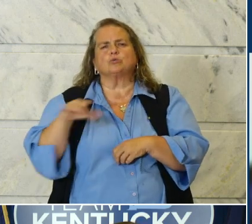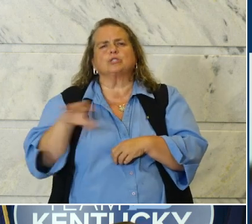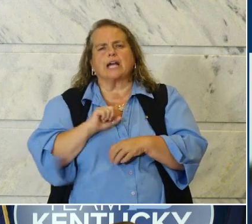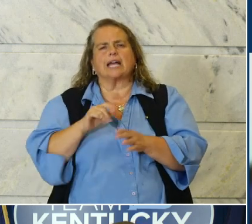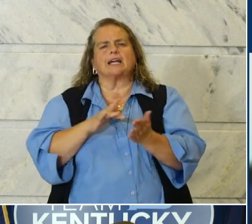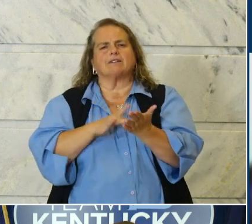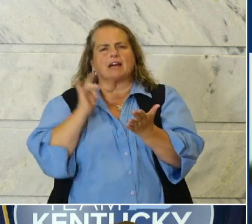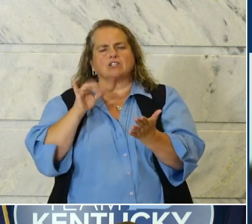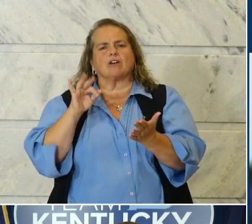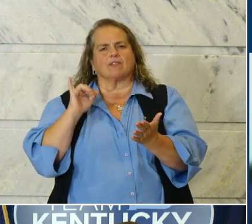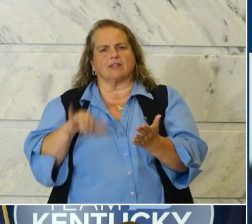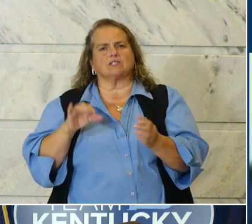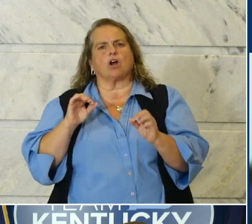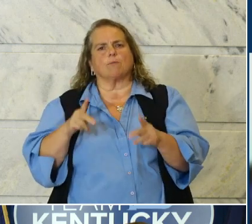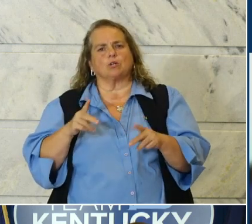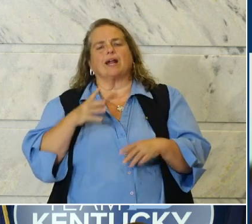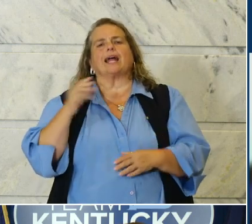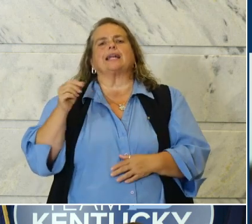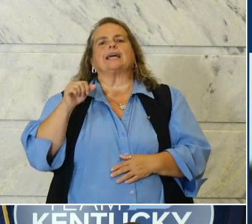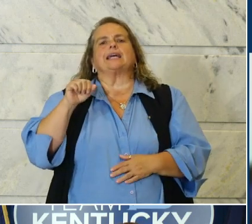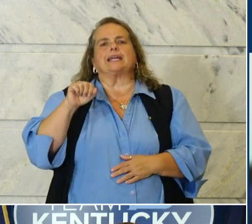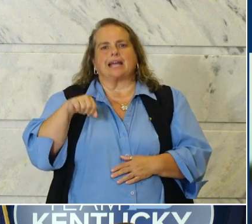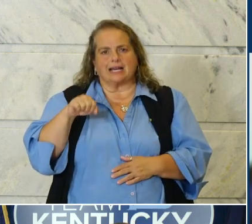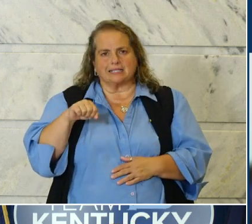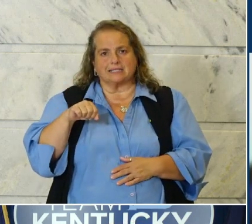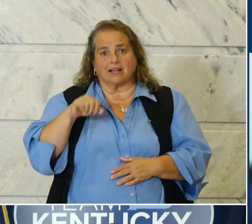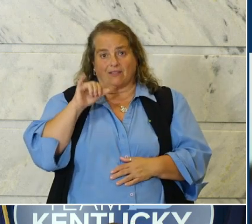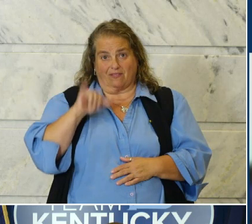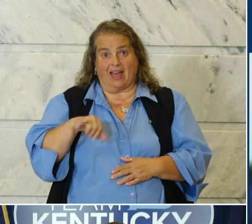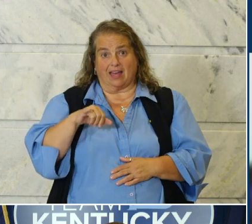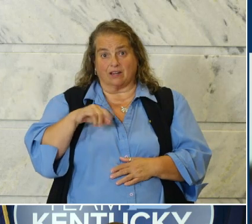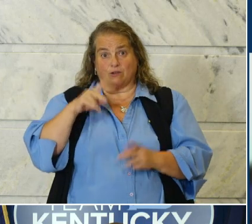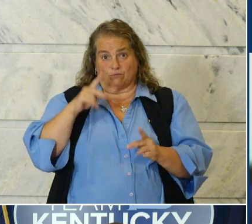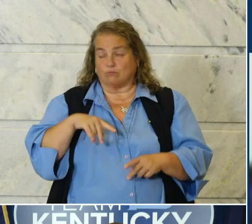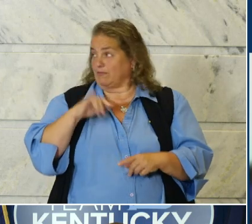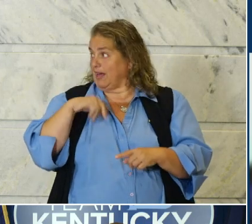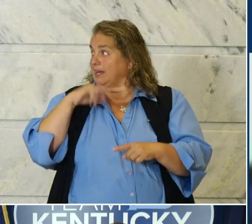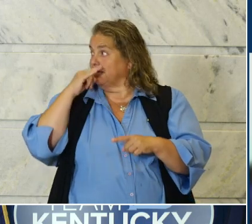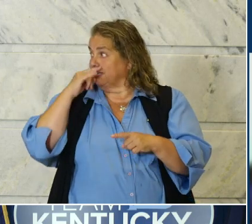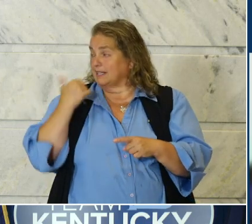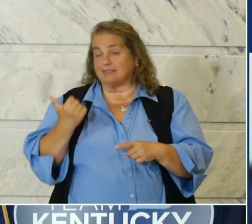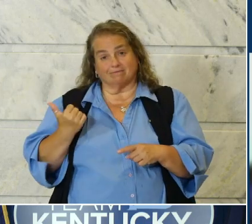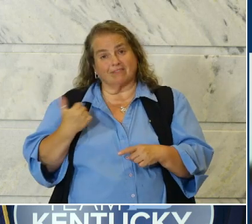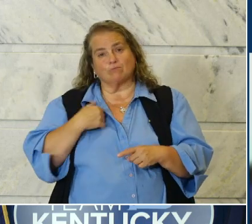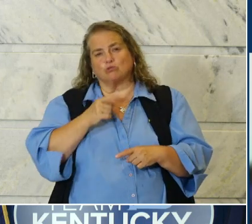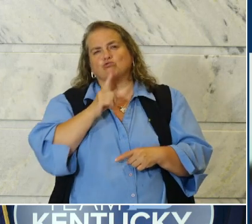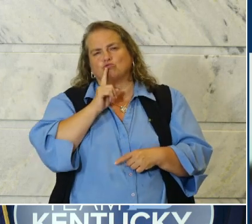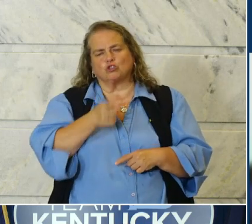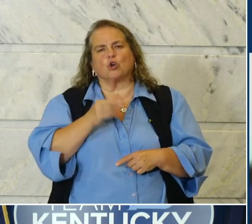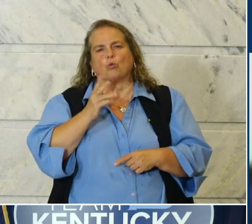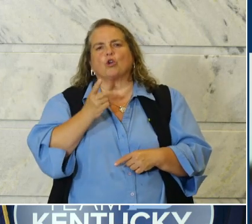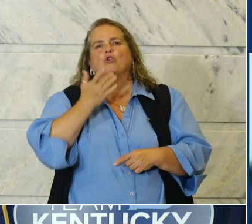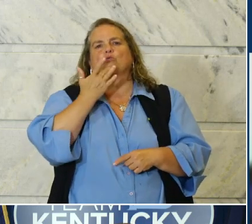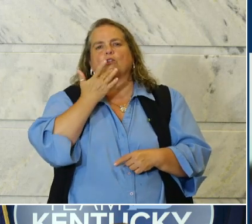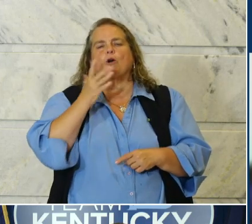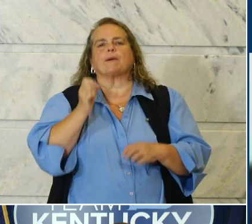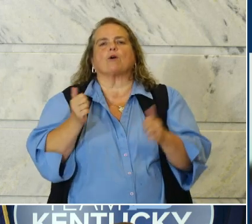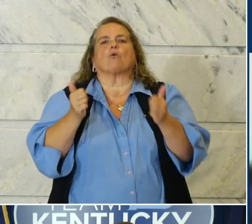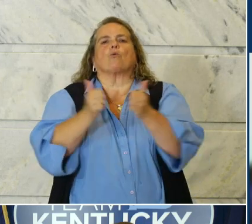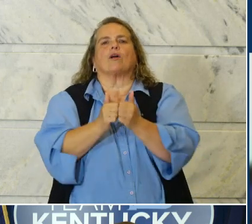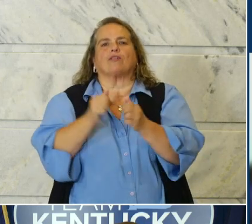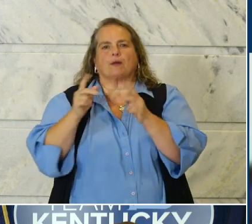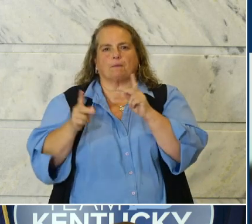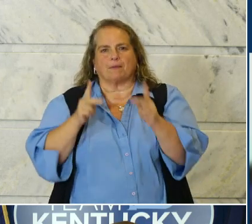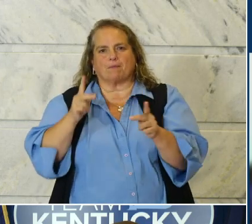these opportunities. And yes, well, this kiddo, I'm sure, would rather be with the people on